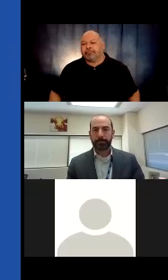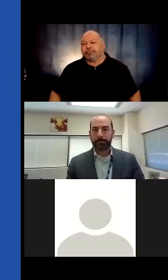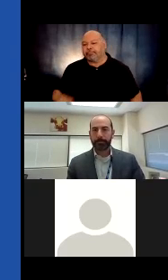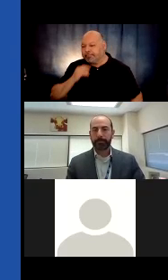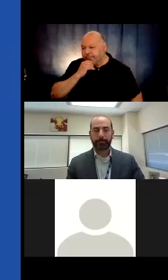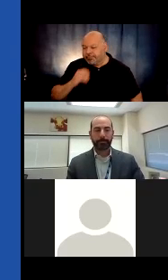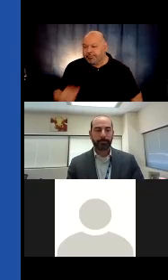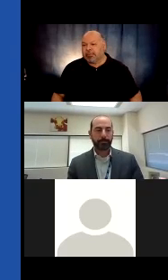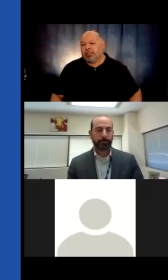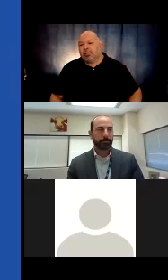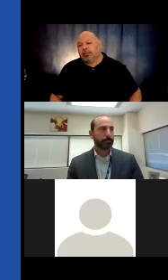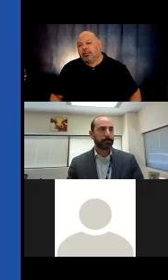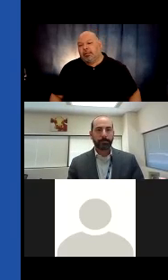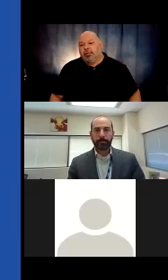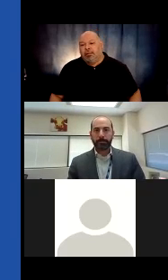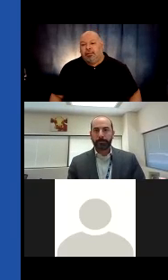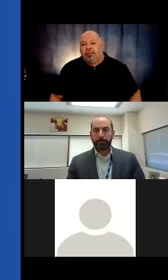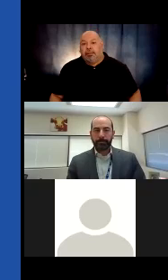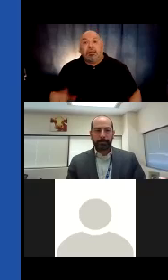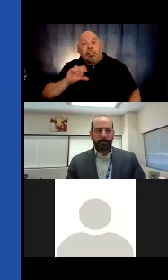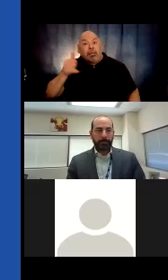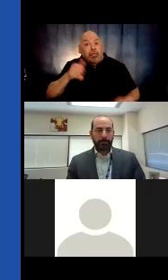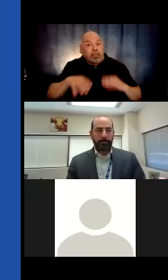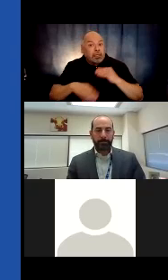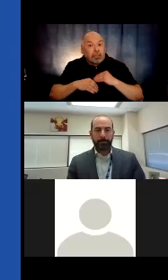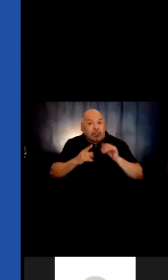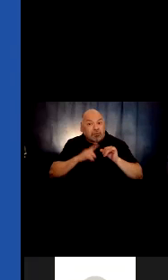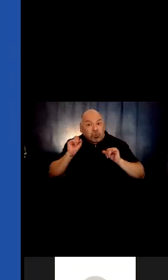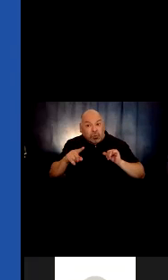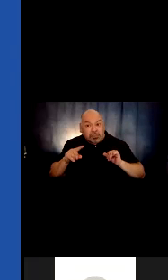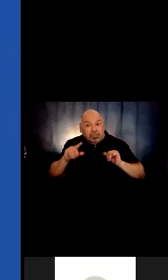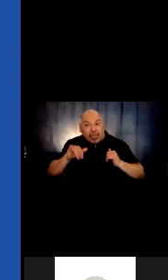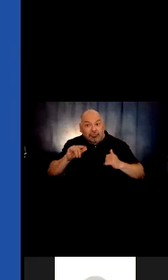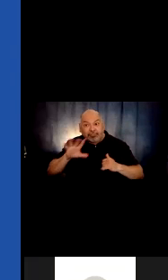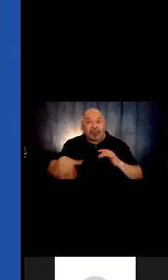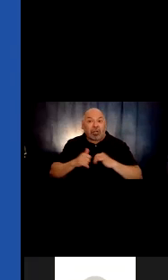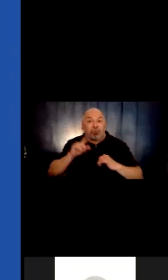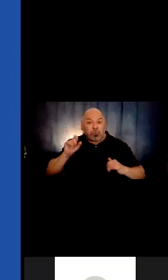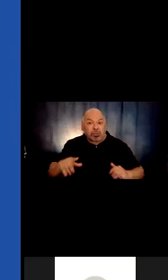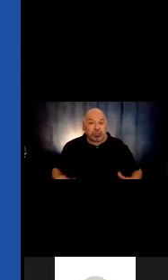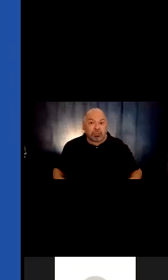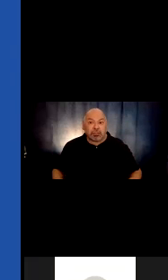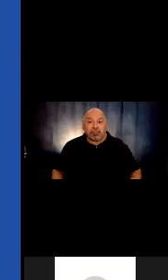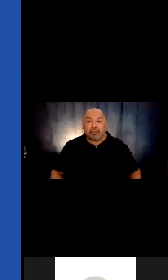Great, thank you. Does anyone have any additional first questions before we take it over to follow-up? John Ingold.